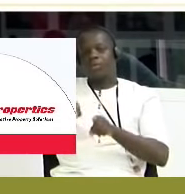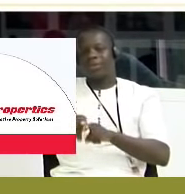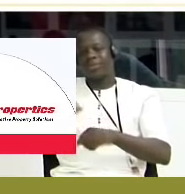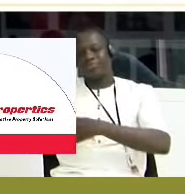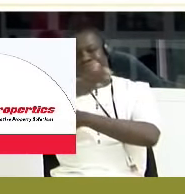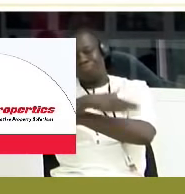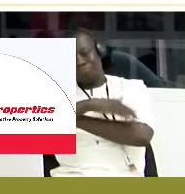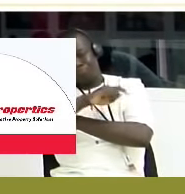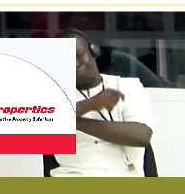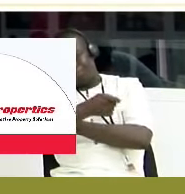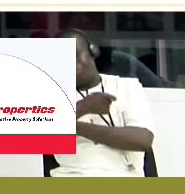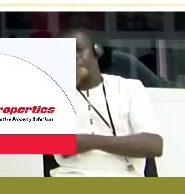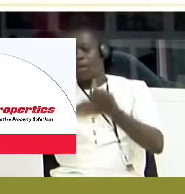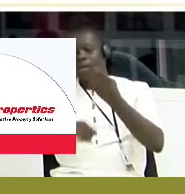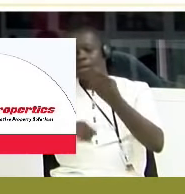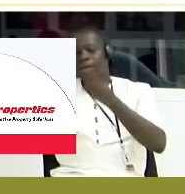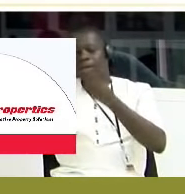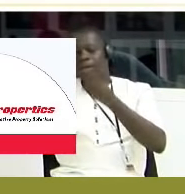of Administration.